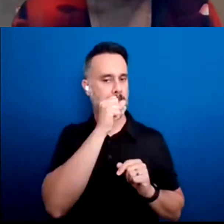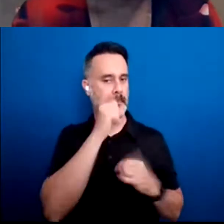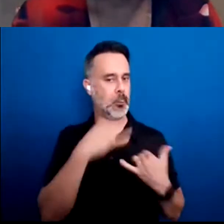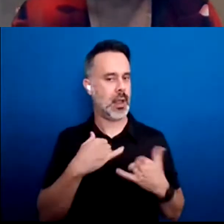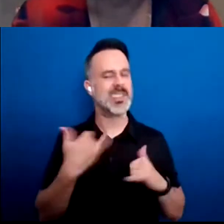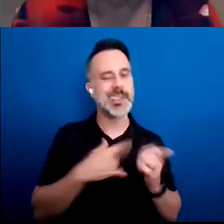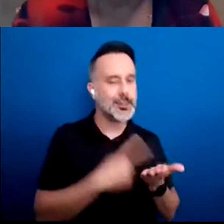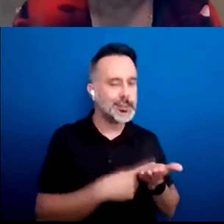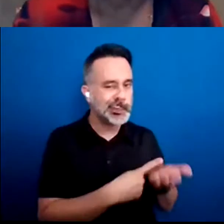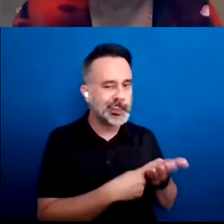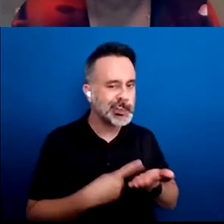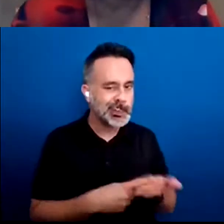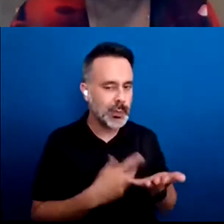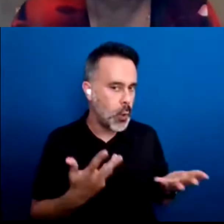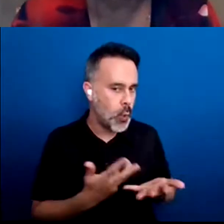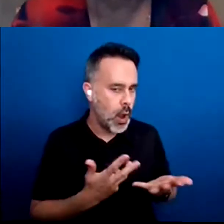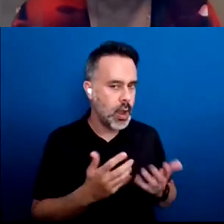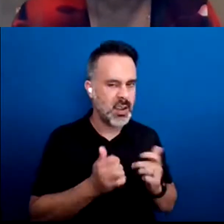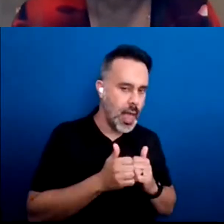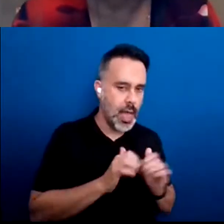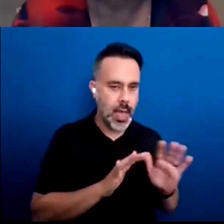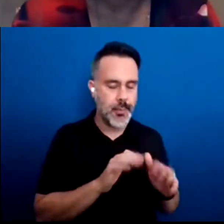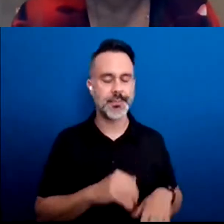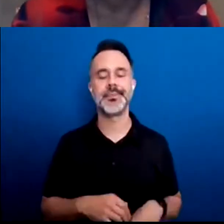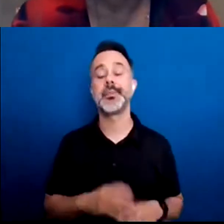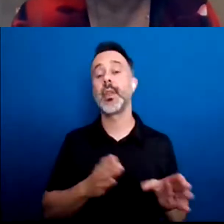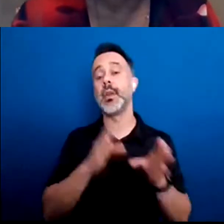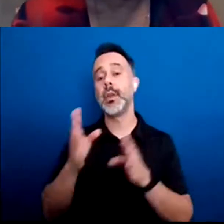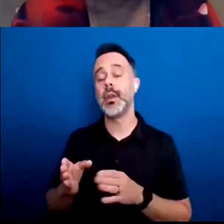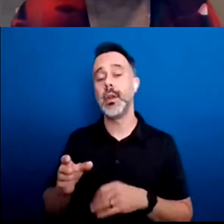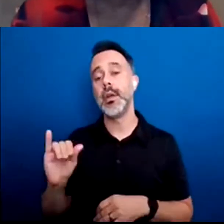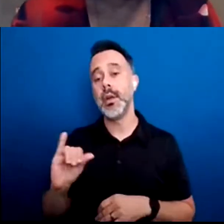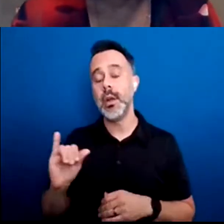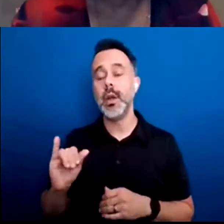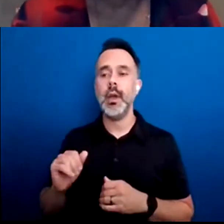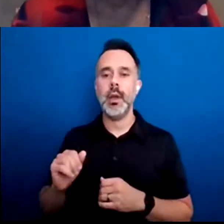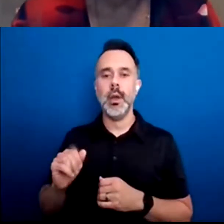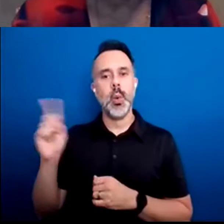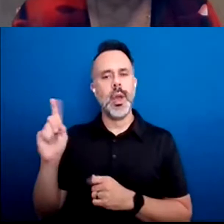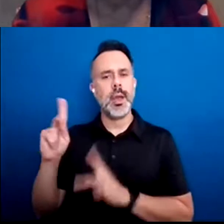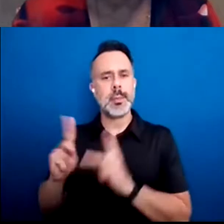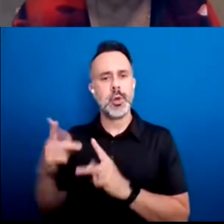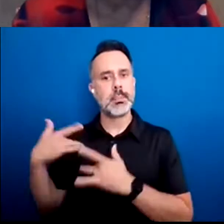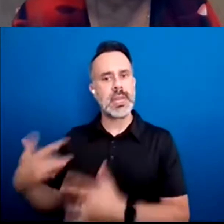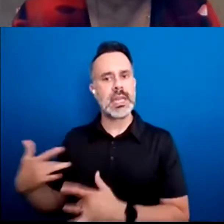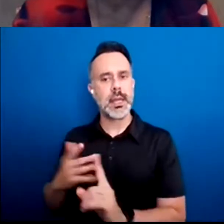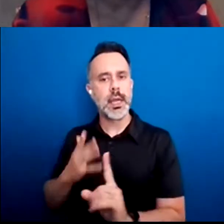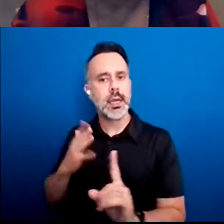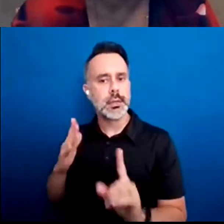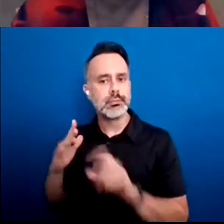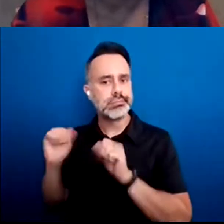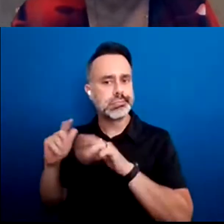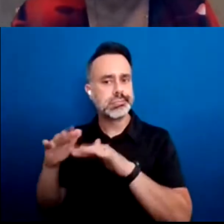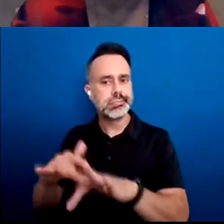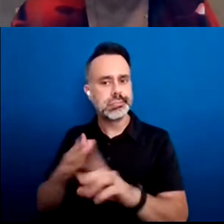it. The other also is to go to places that people are accustomed to going to, such as schools. And we've worked very